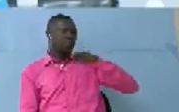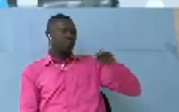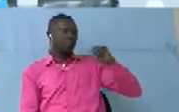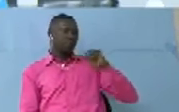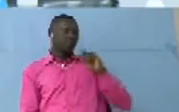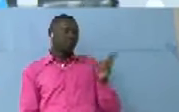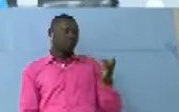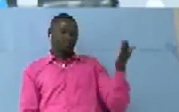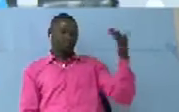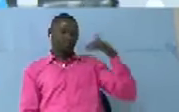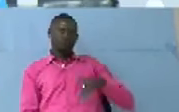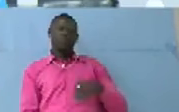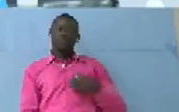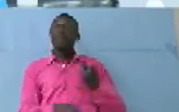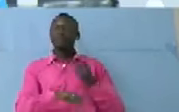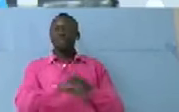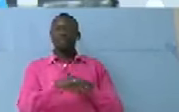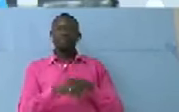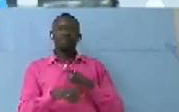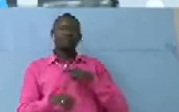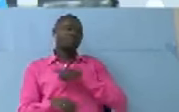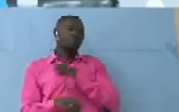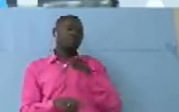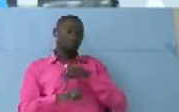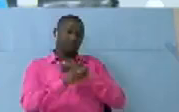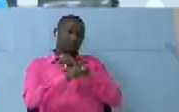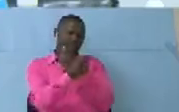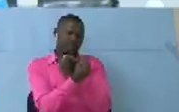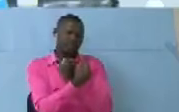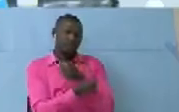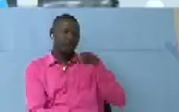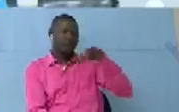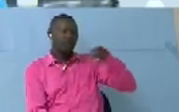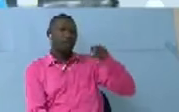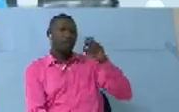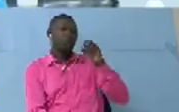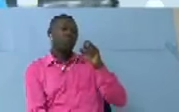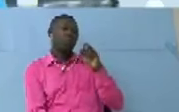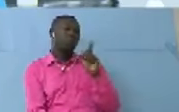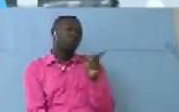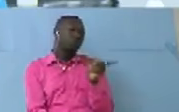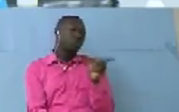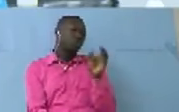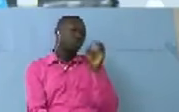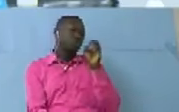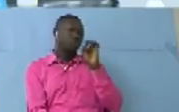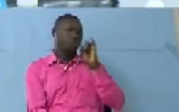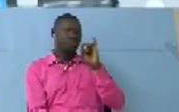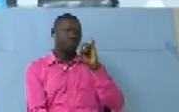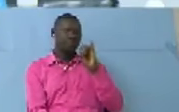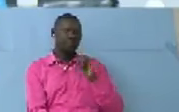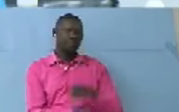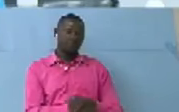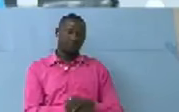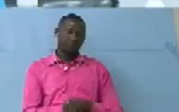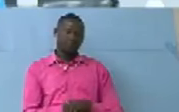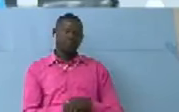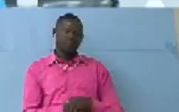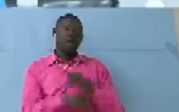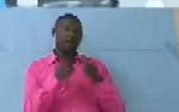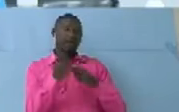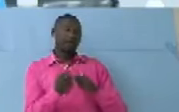Mutata Momina. At the time that Nogo was arrested, Nogo Koko Nko Bankutiwa Fungantolma Lafala.